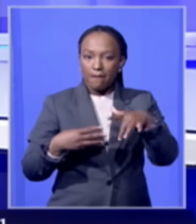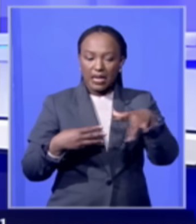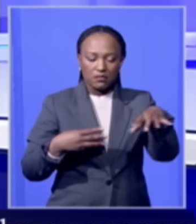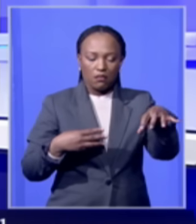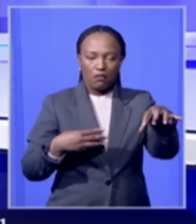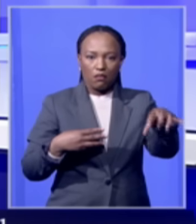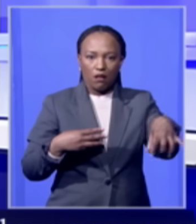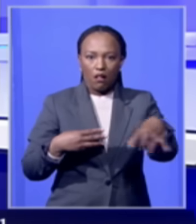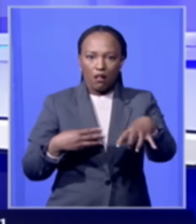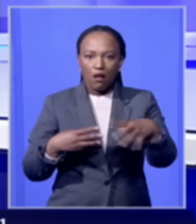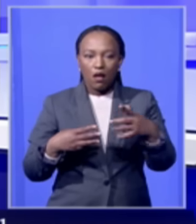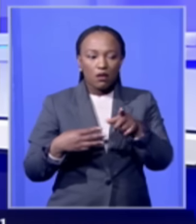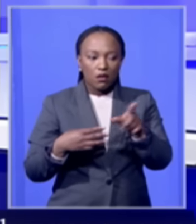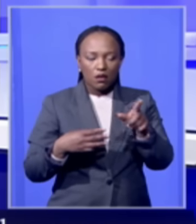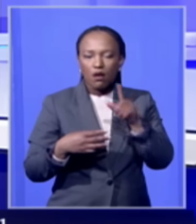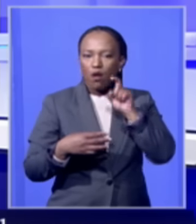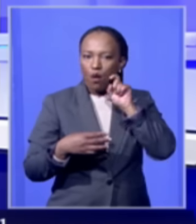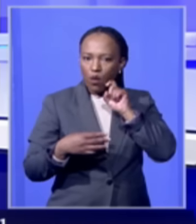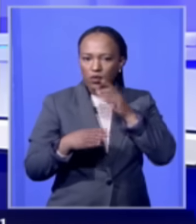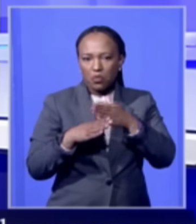kgale ebile di sa šome gabotse.